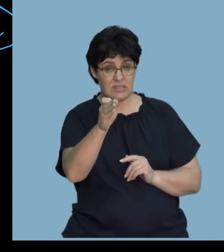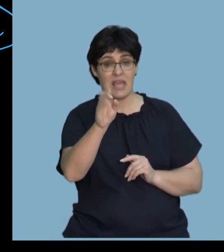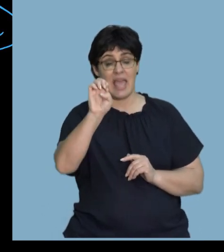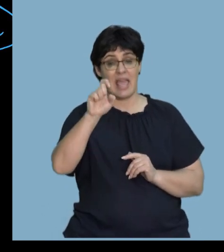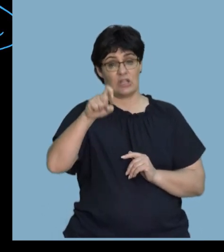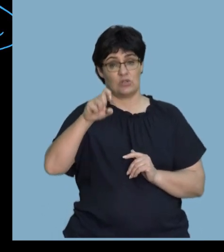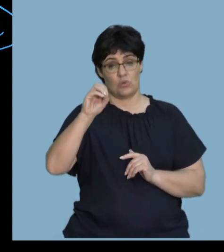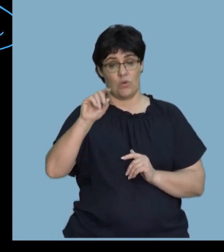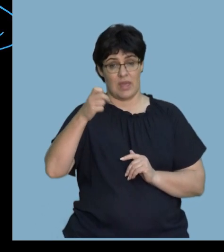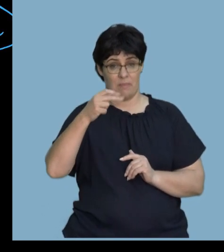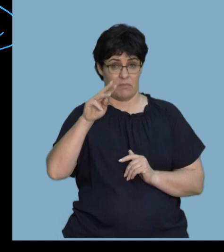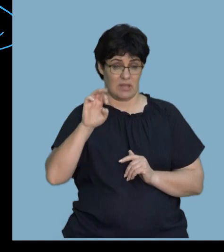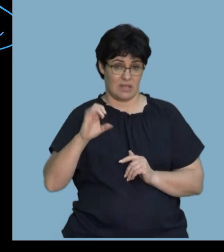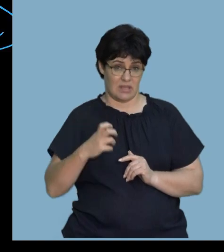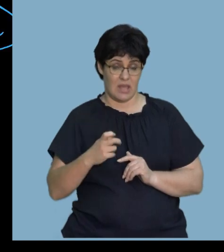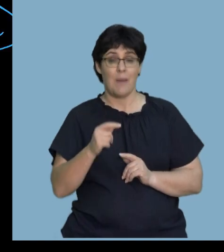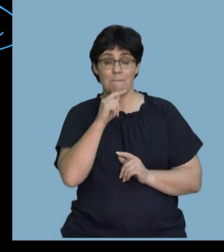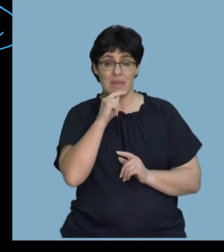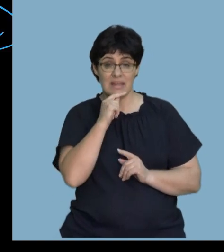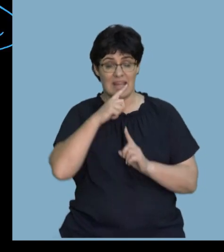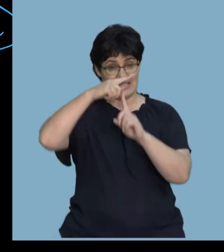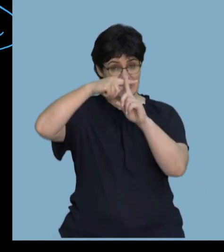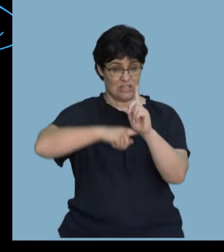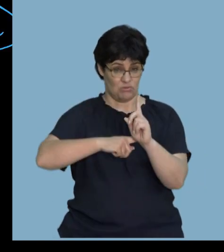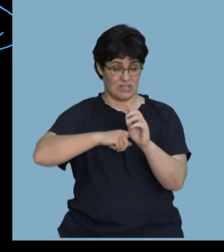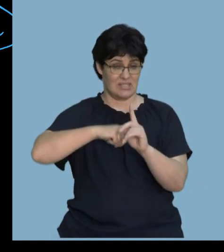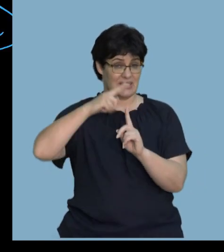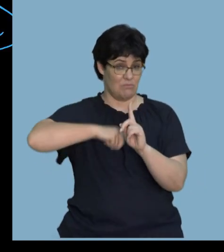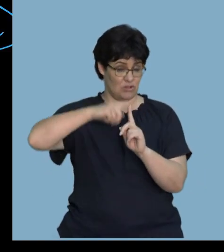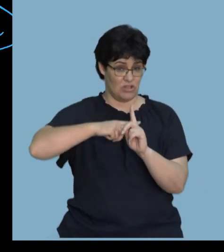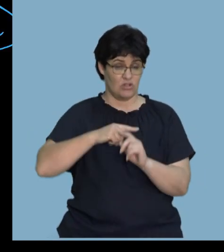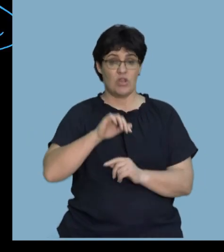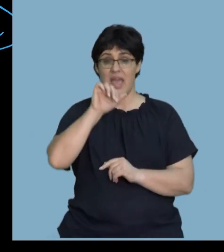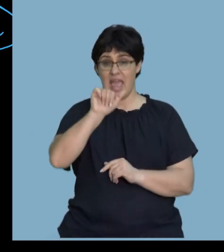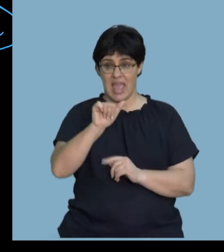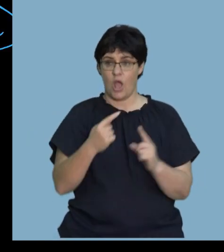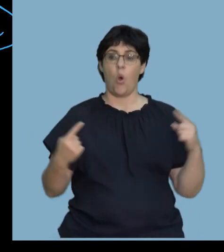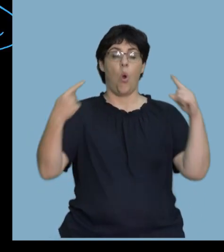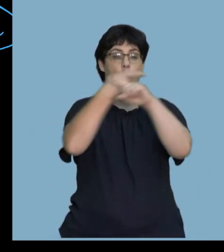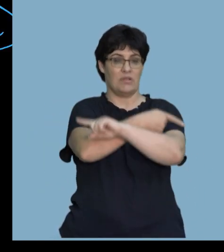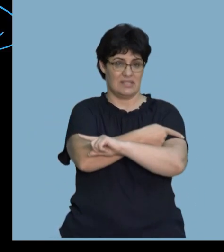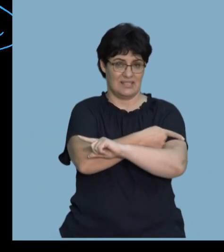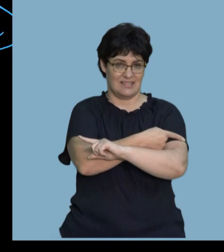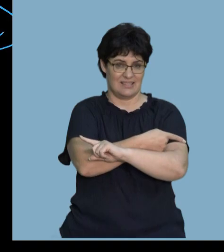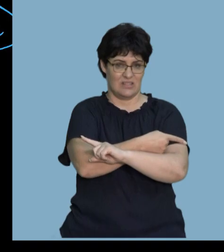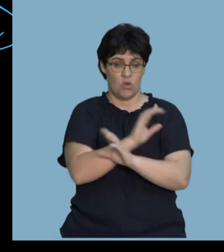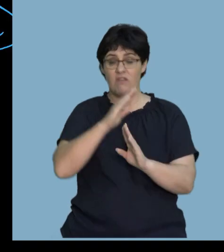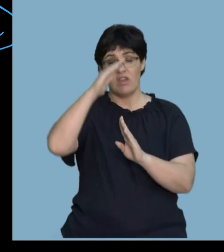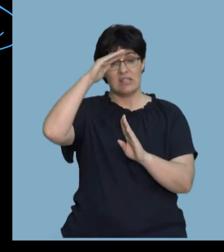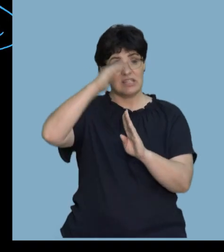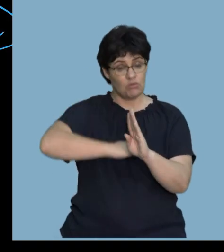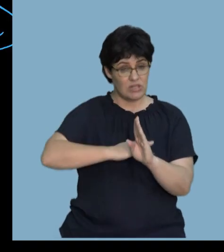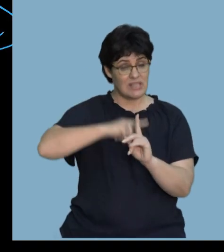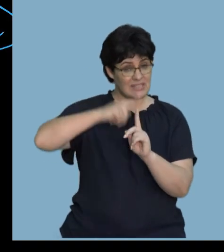the exothermic is favored by a decrease in temperature. So A will have an opposite effect. So if we decrease